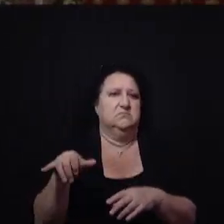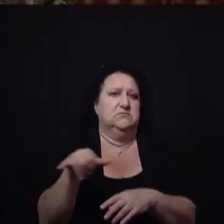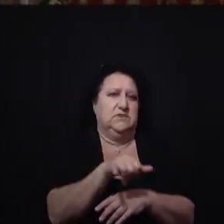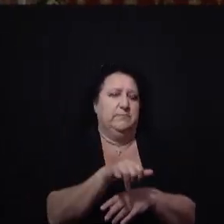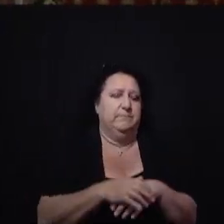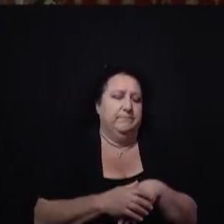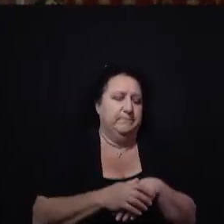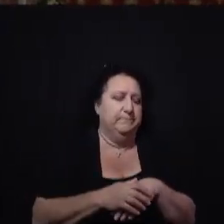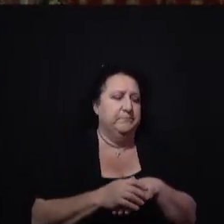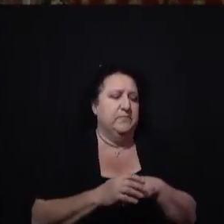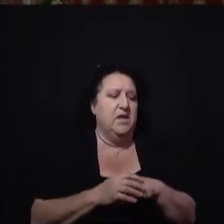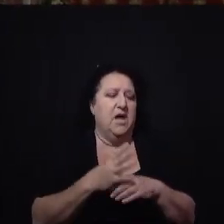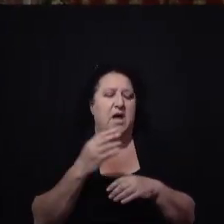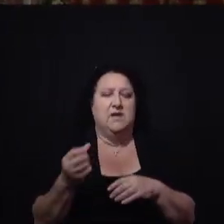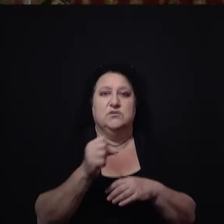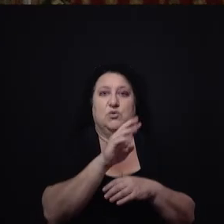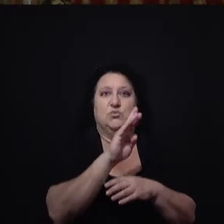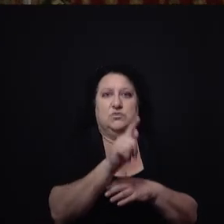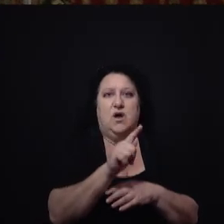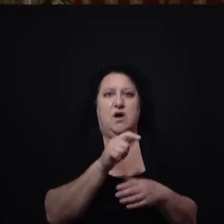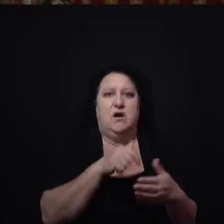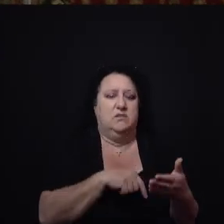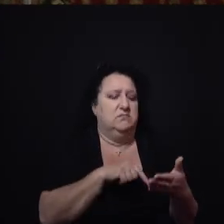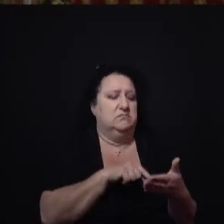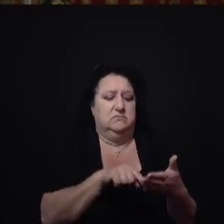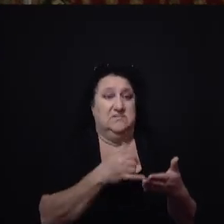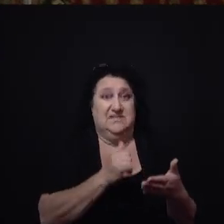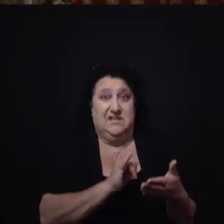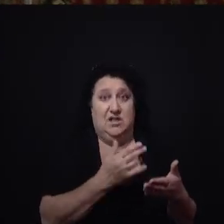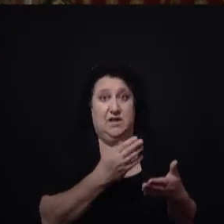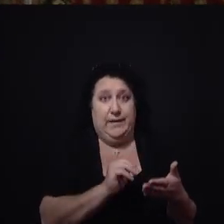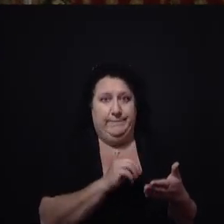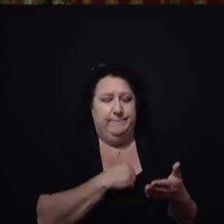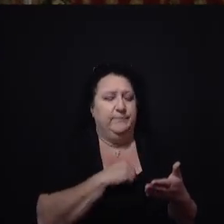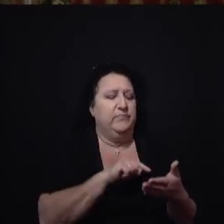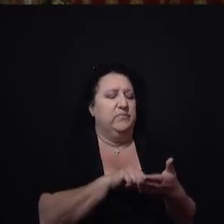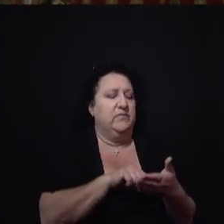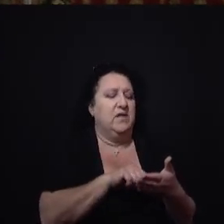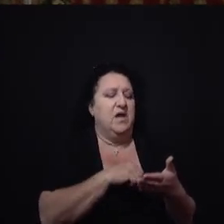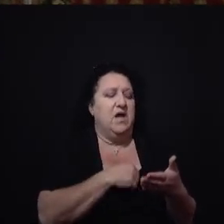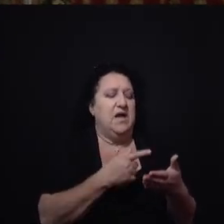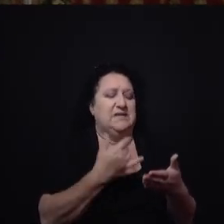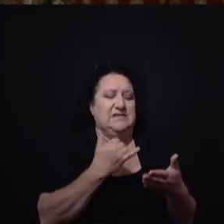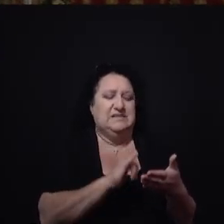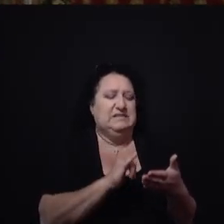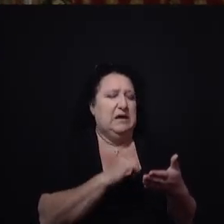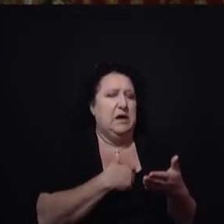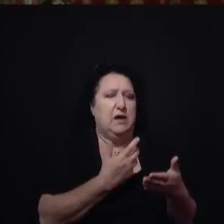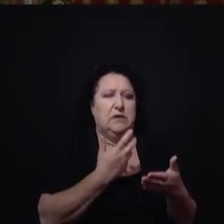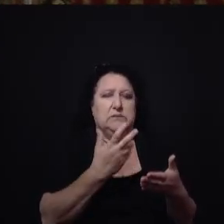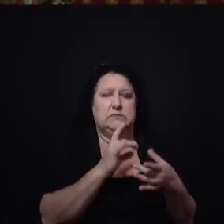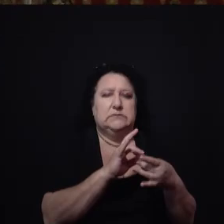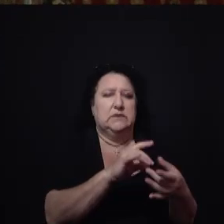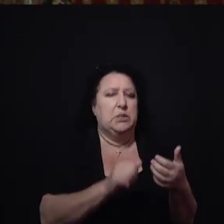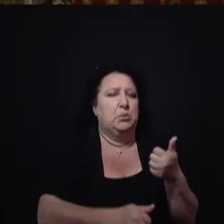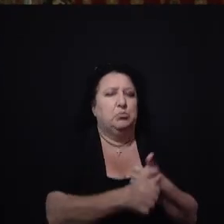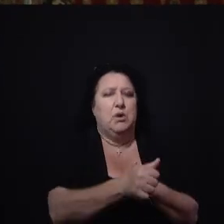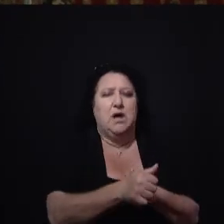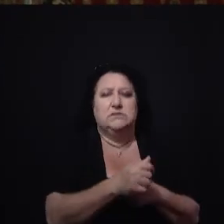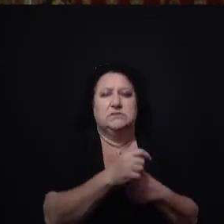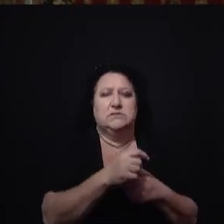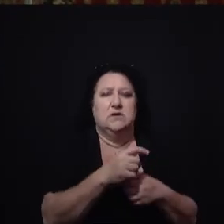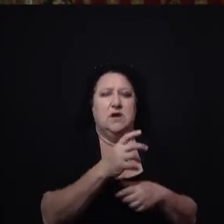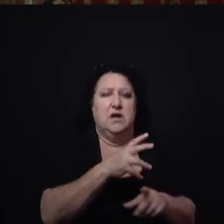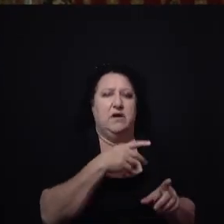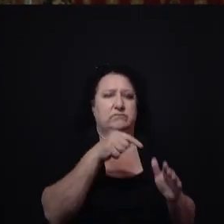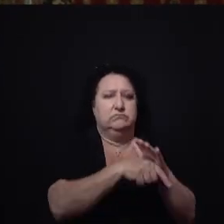Acts. Meanwhile, Saul, that's him, still breathing threats and murder against the disciples of the Lord, went